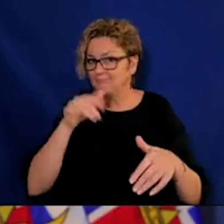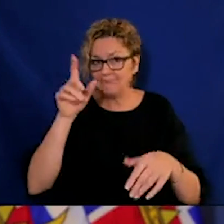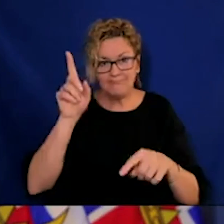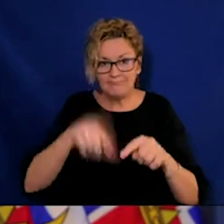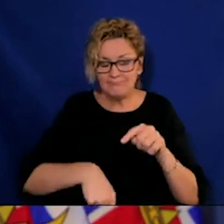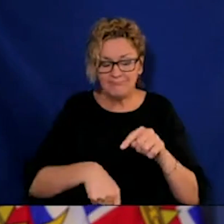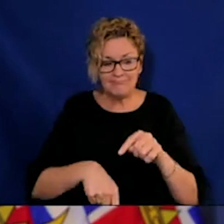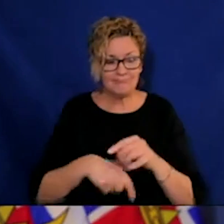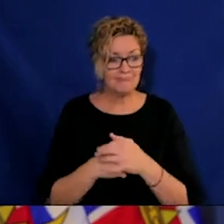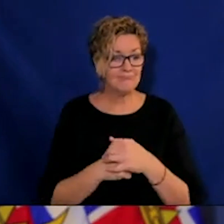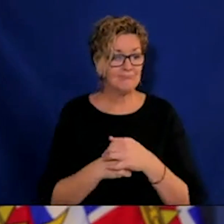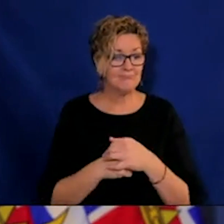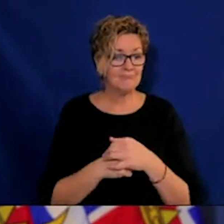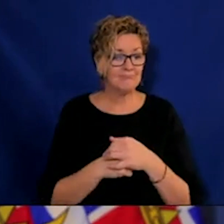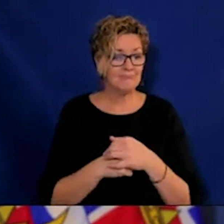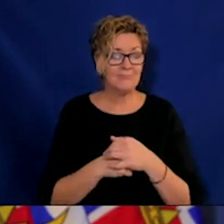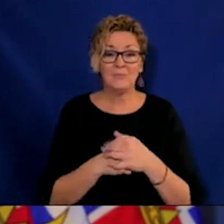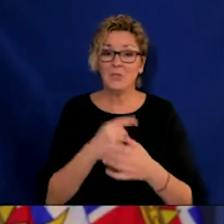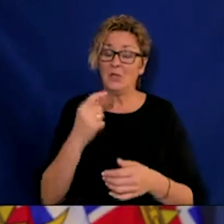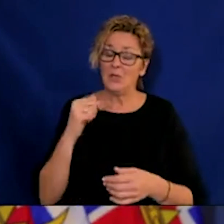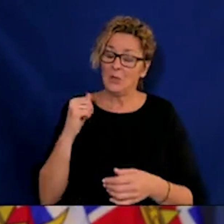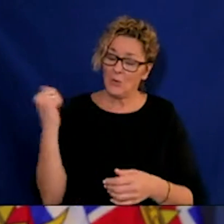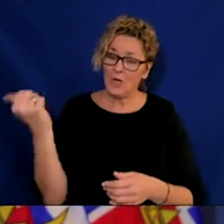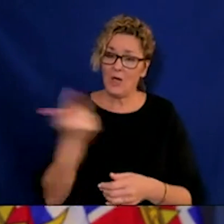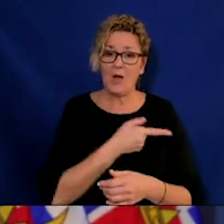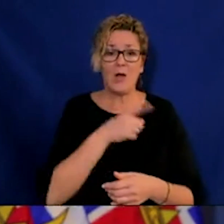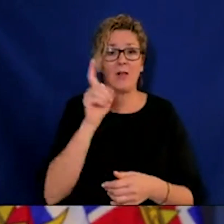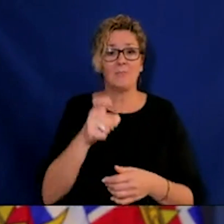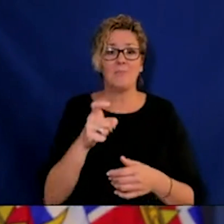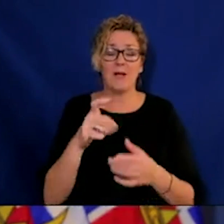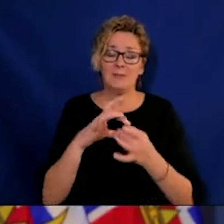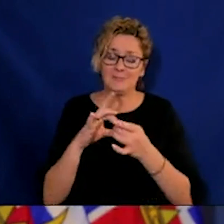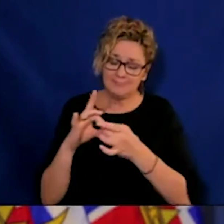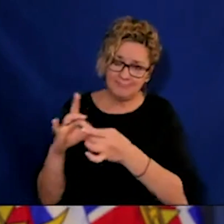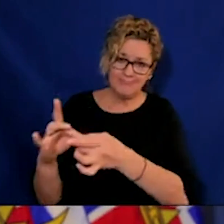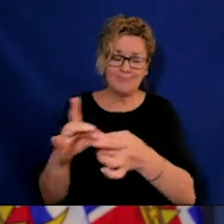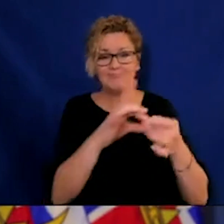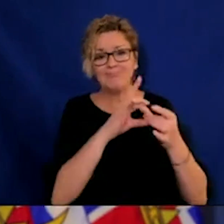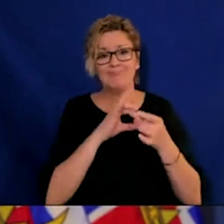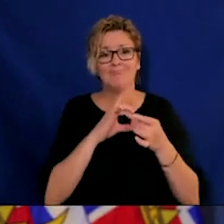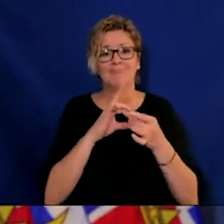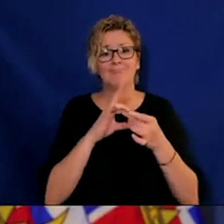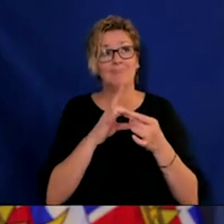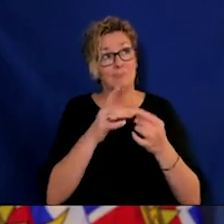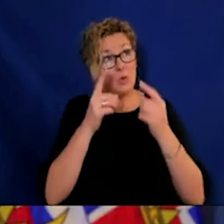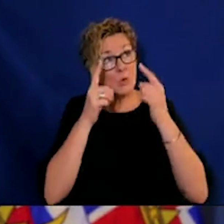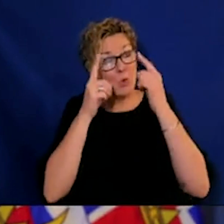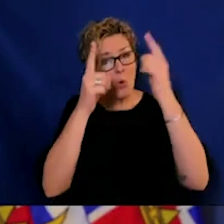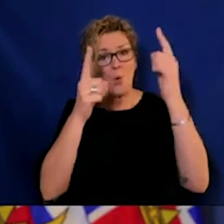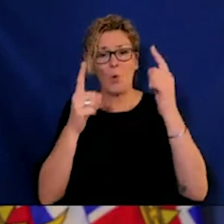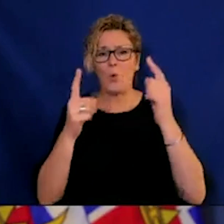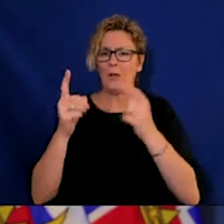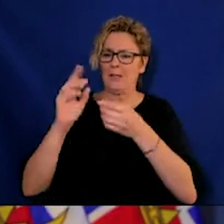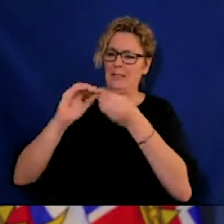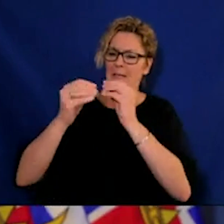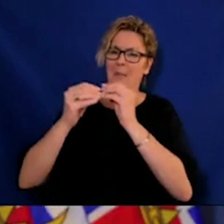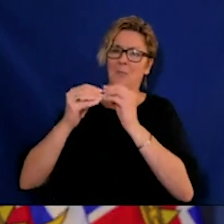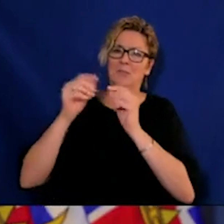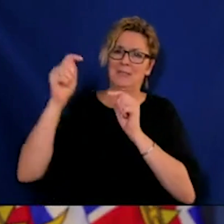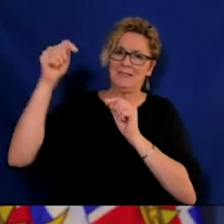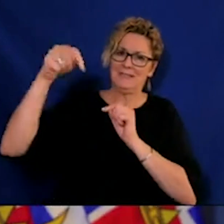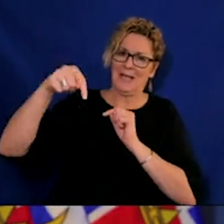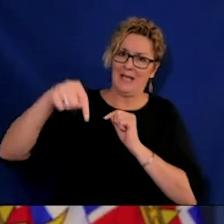like no other time in our BC pandemic, we must go all in to bend the curve, not the rules. We must be 100% committed to